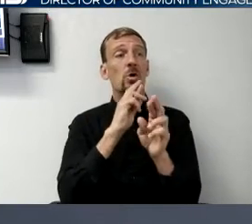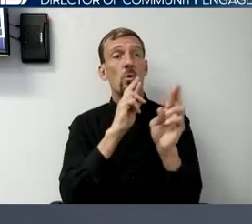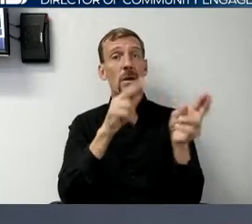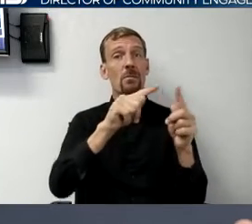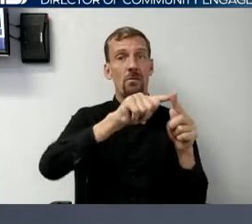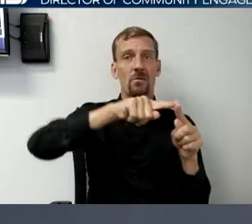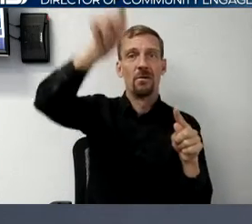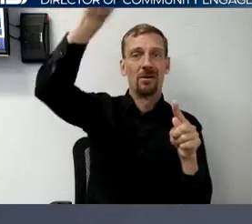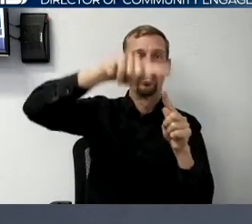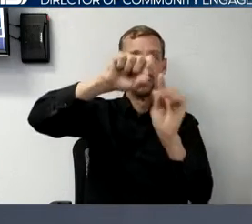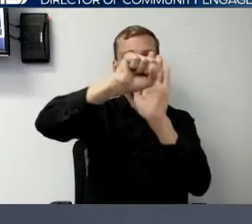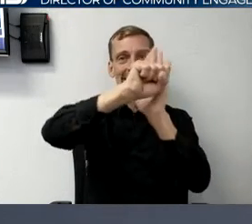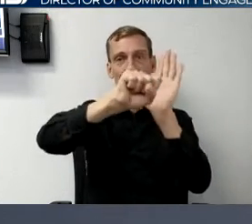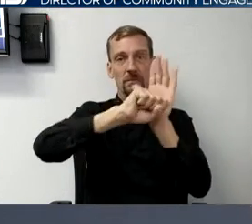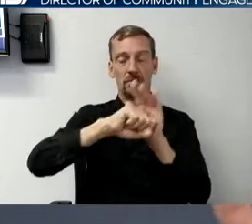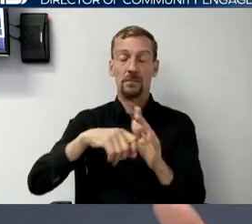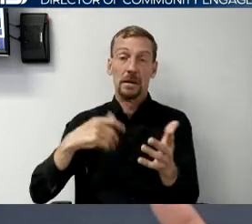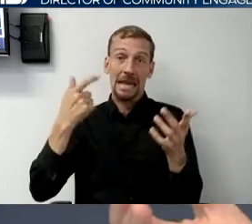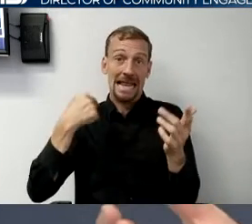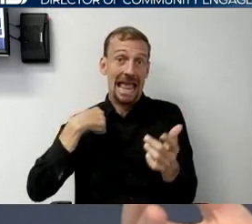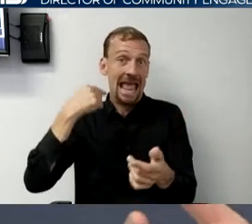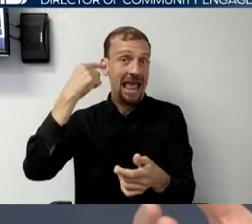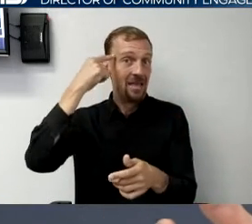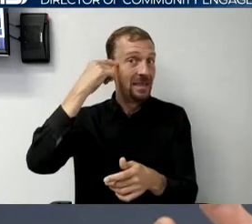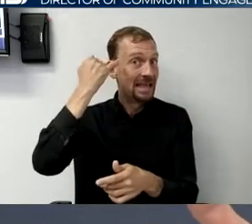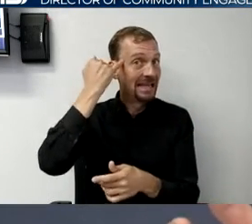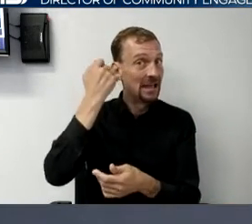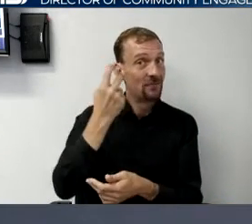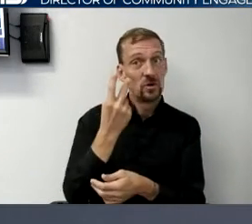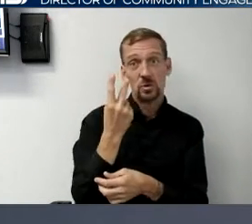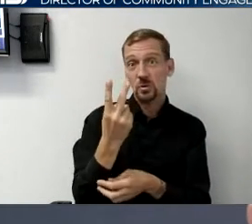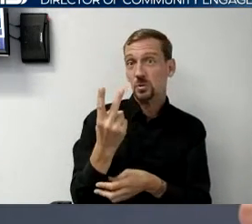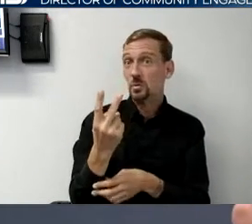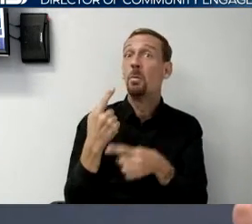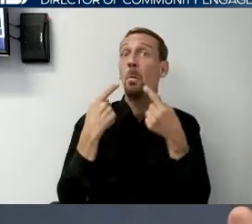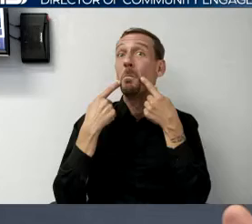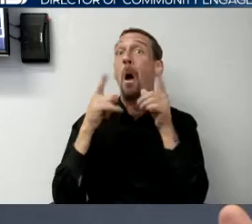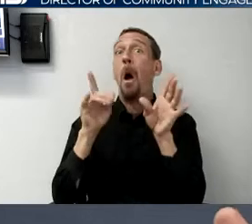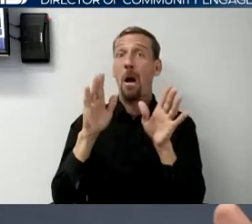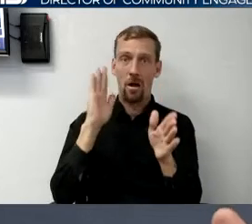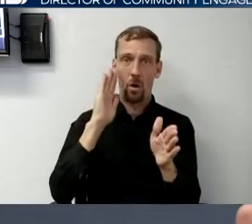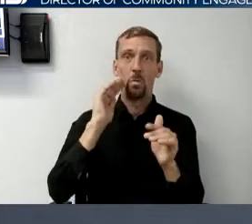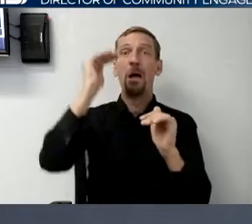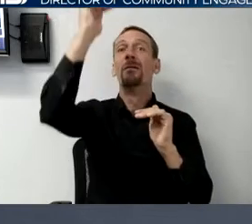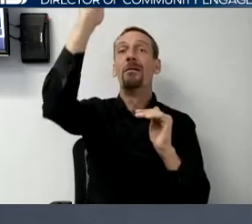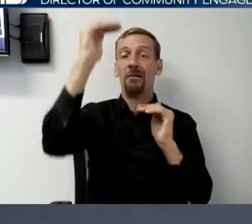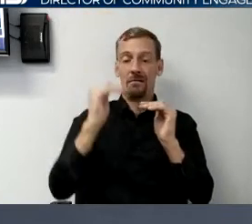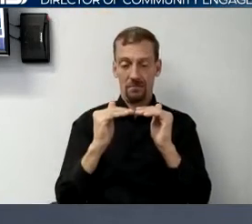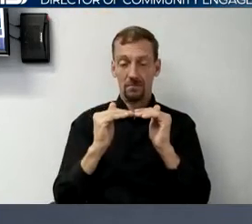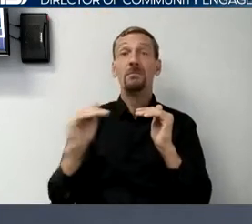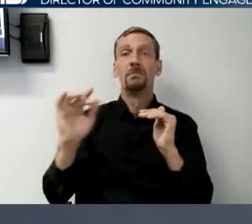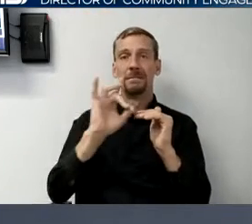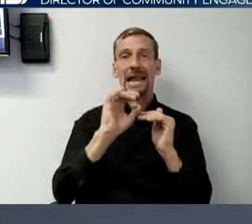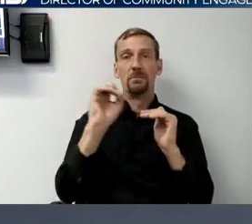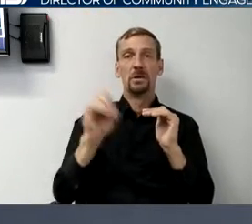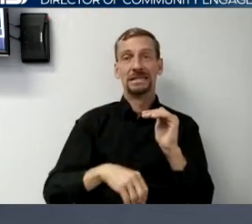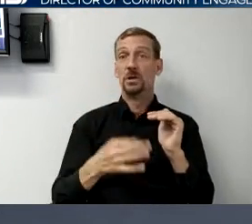to the state. So I think if we do those two well, that we can get to that 8% in pretty short